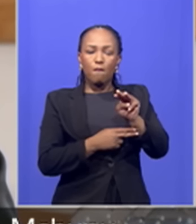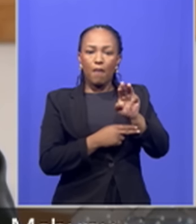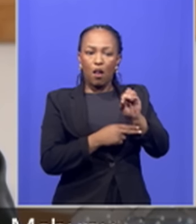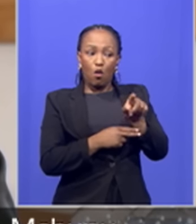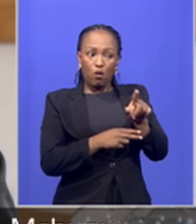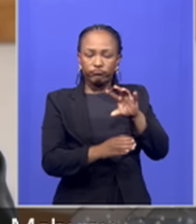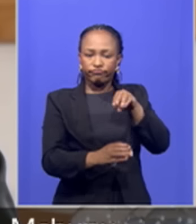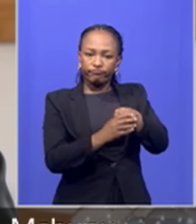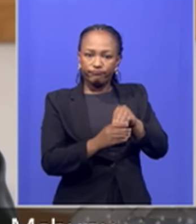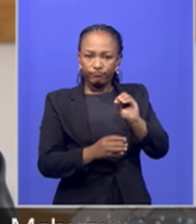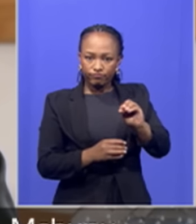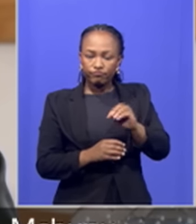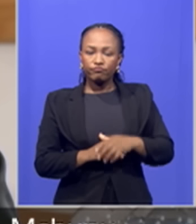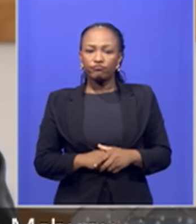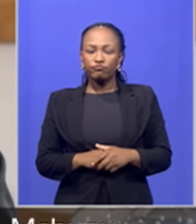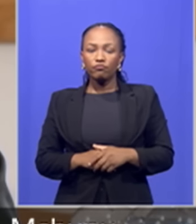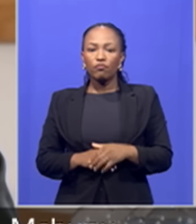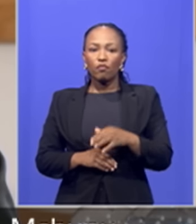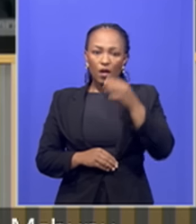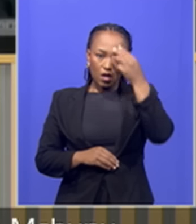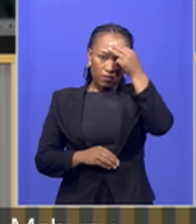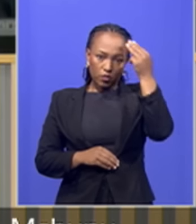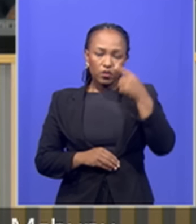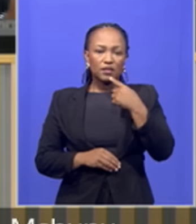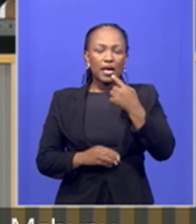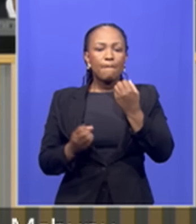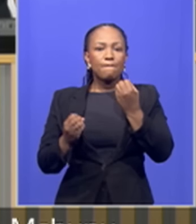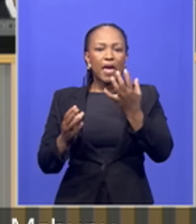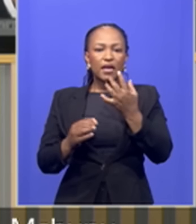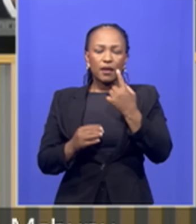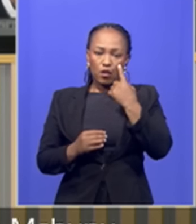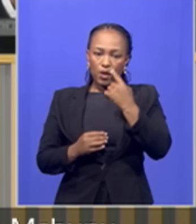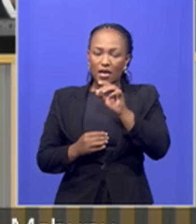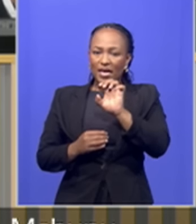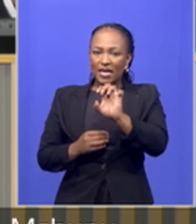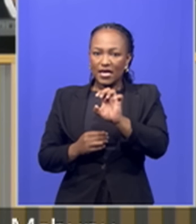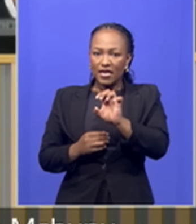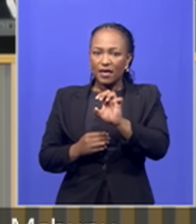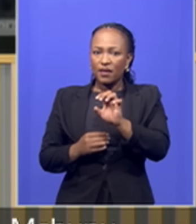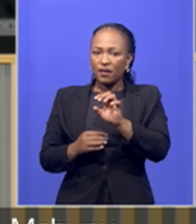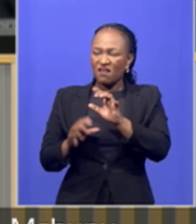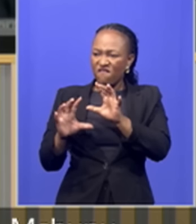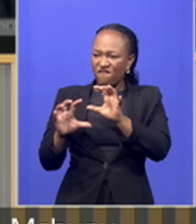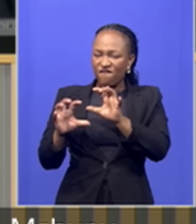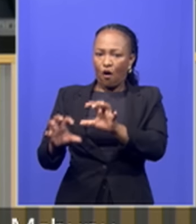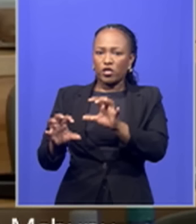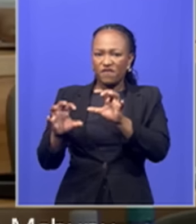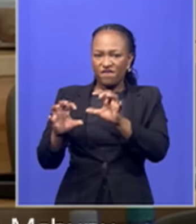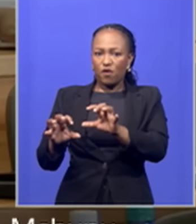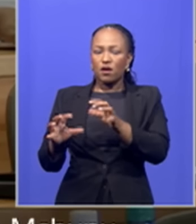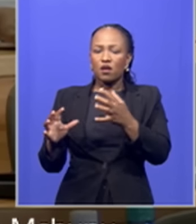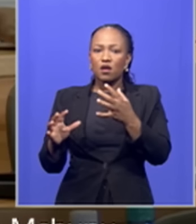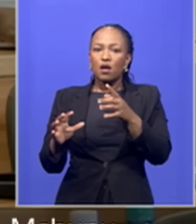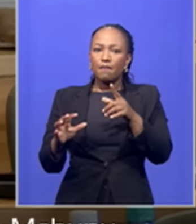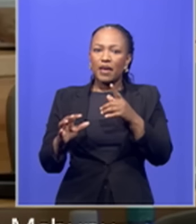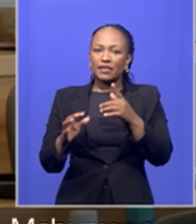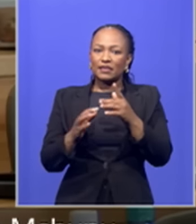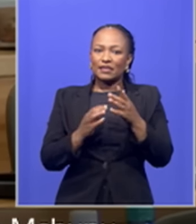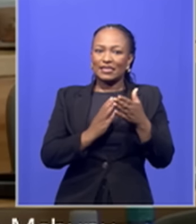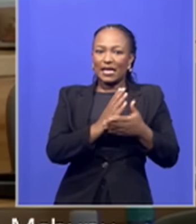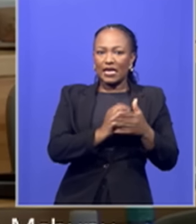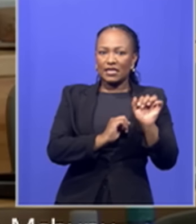utlwile gape gore Mchunu o biditse Witness E makgetlo a le mmalwa ka maiteko a go leka go mo pateletsa gore a nne mo letlhakoreng la